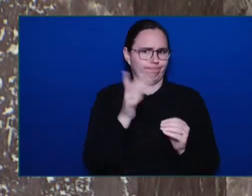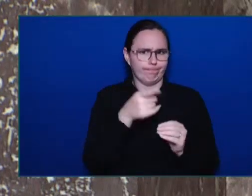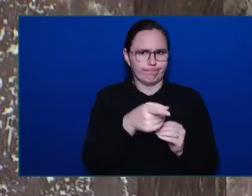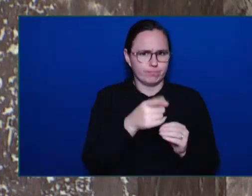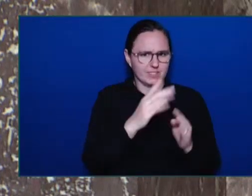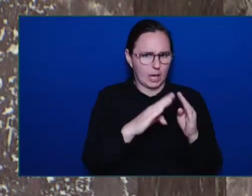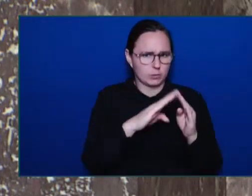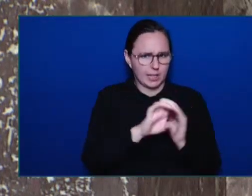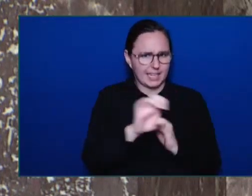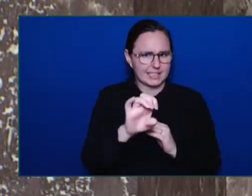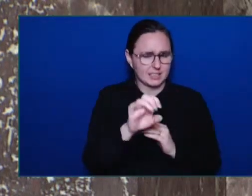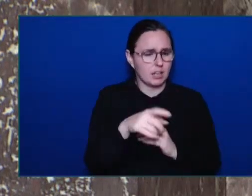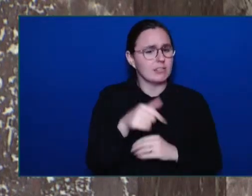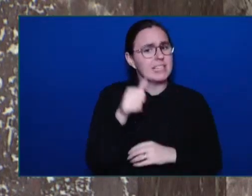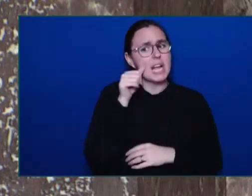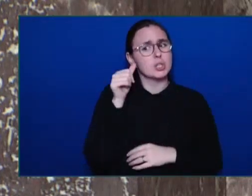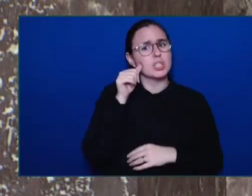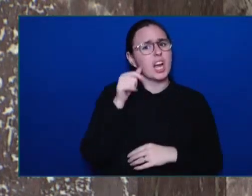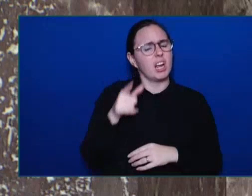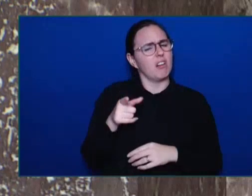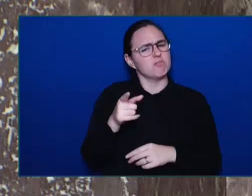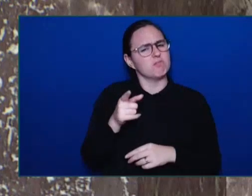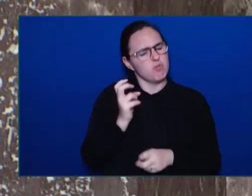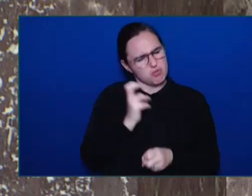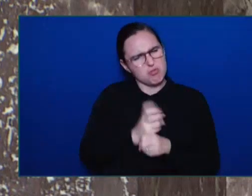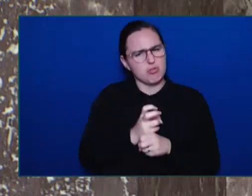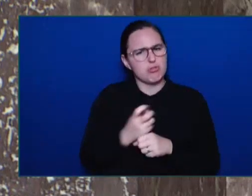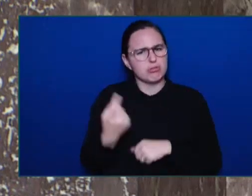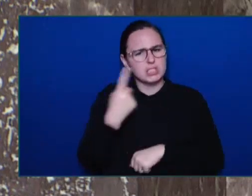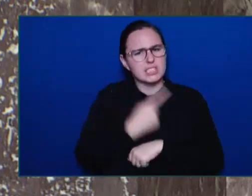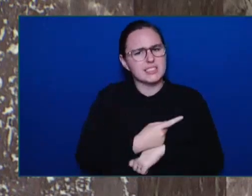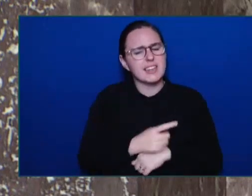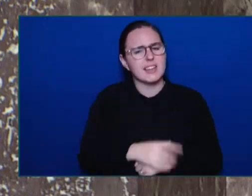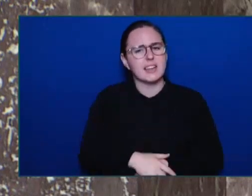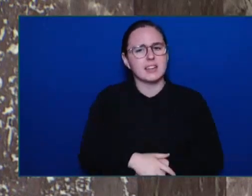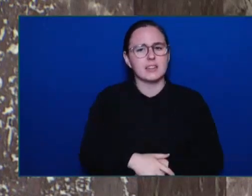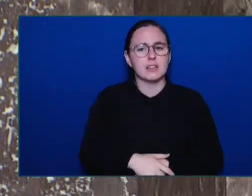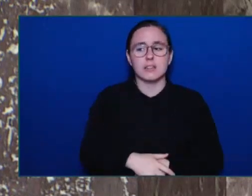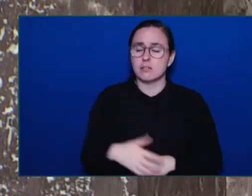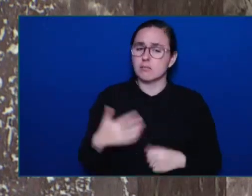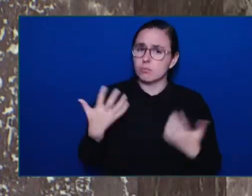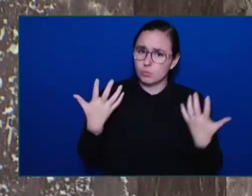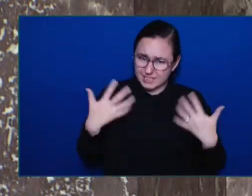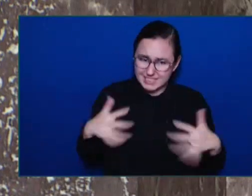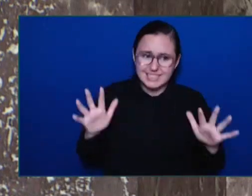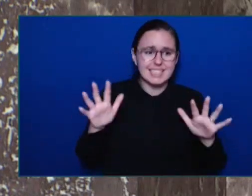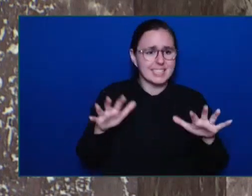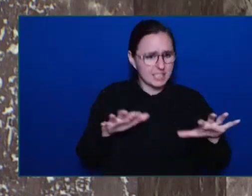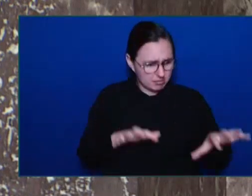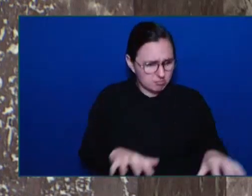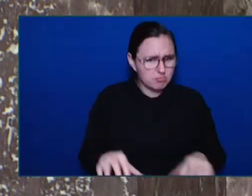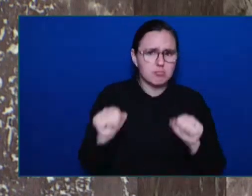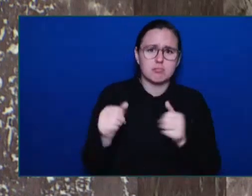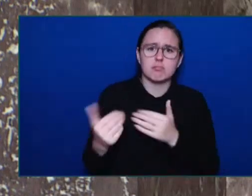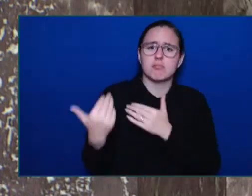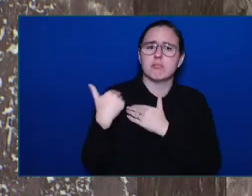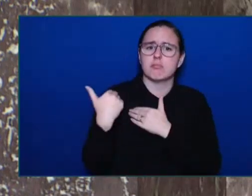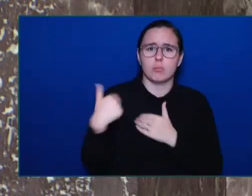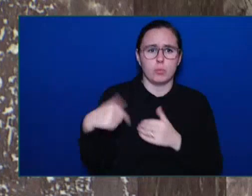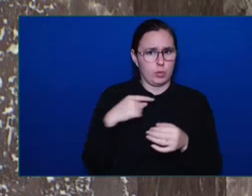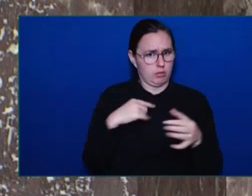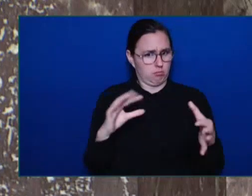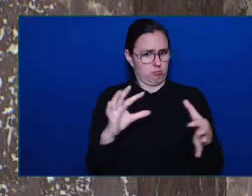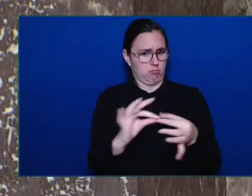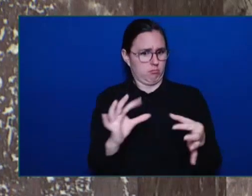step up to say we are going to be taking an important role, not only in the downtown east side, but addressing housing issues across the province, Honourable